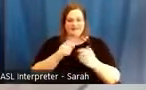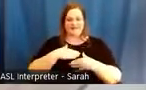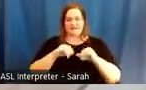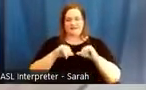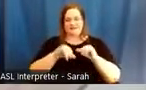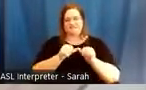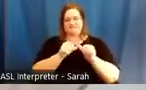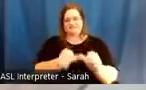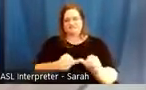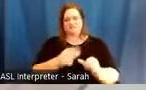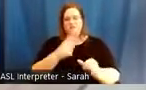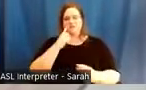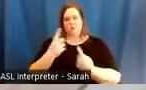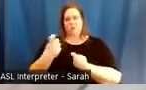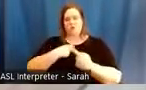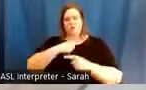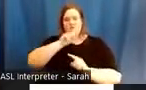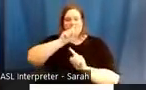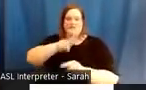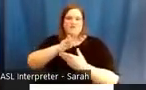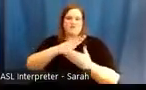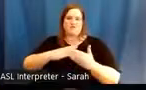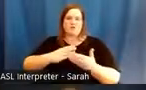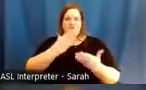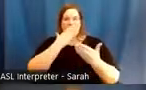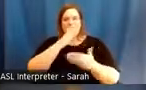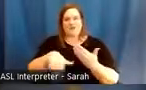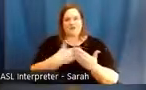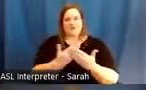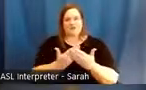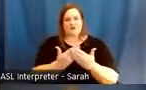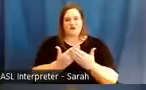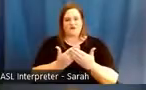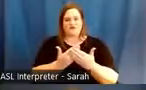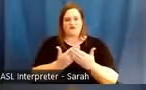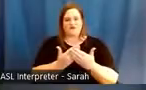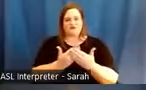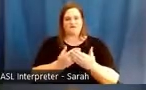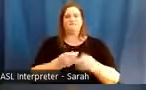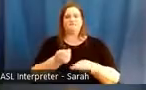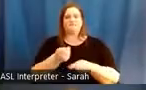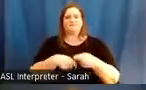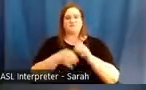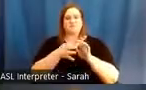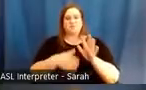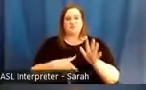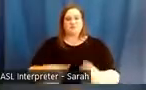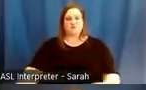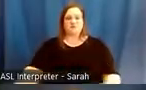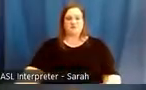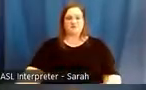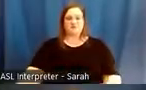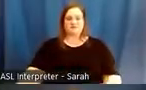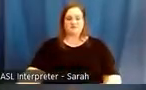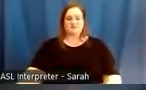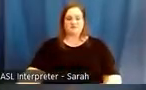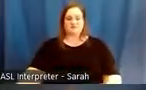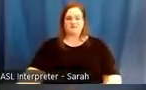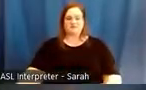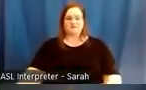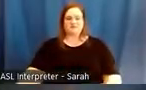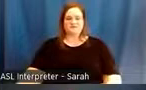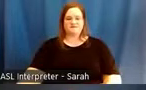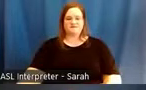the question and answer portion. Thanks, everyone. Thank you, Rachel. Next, we'll hear from David